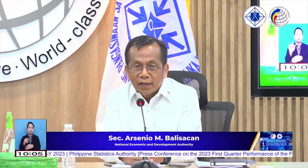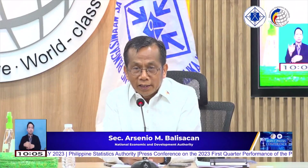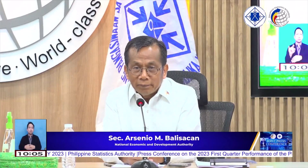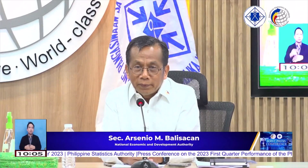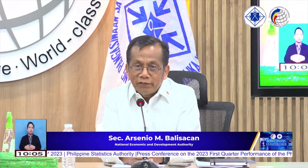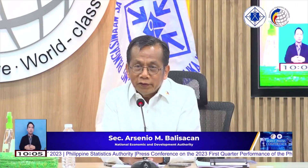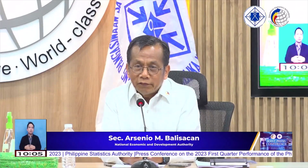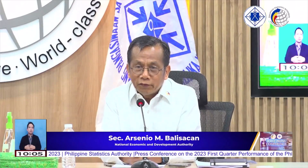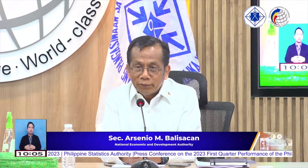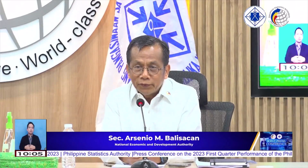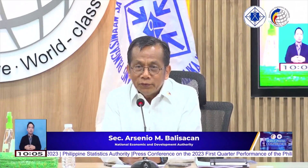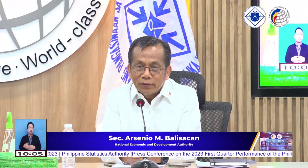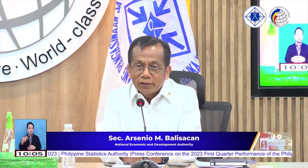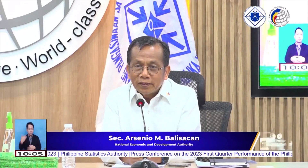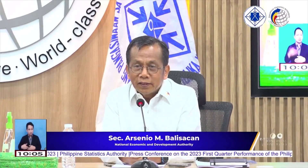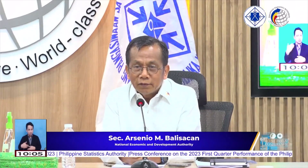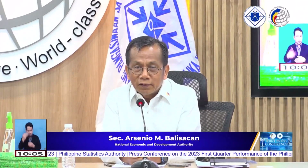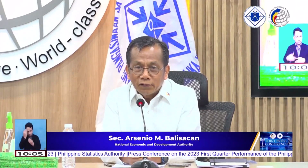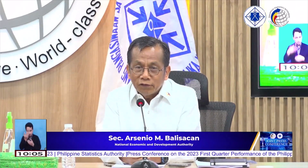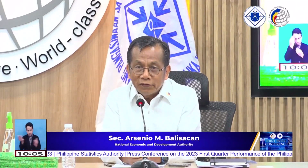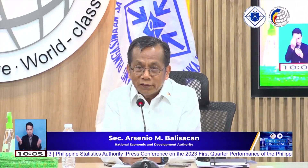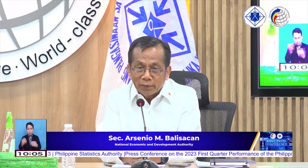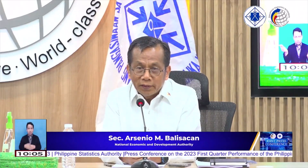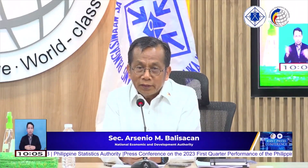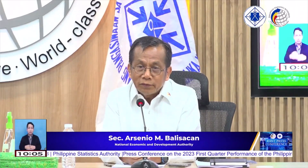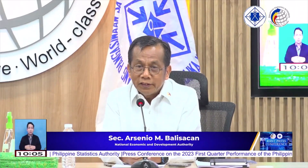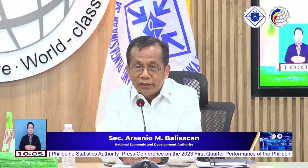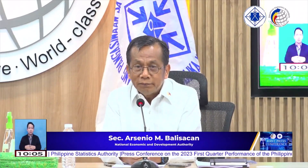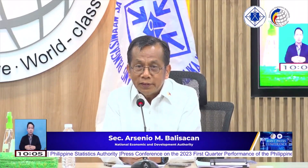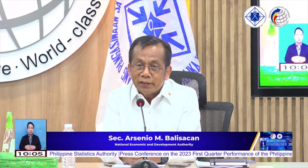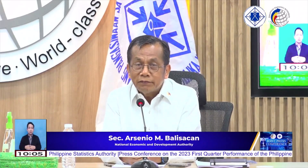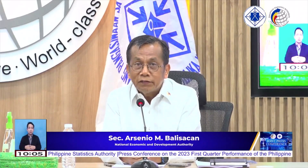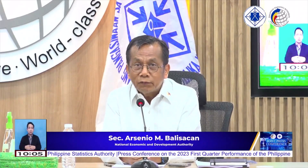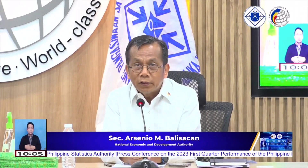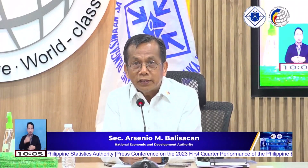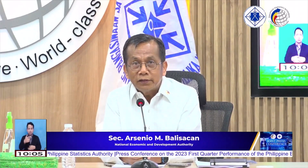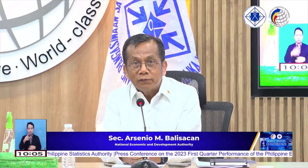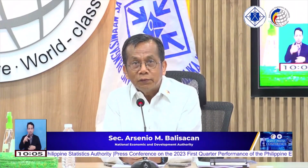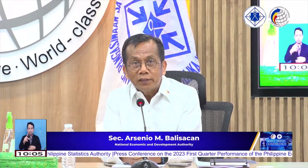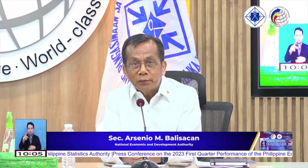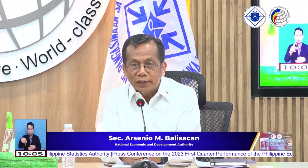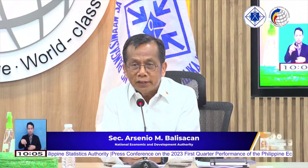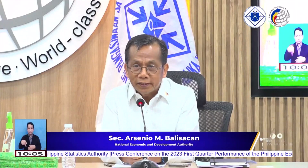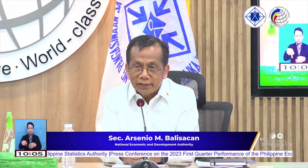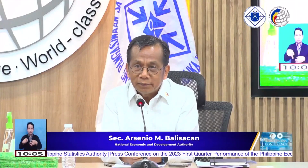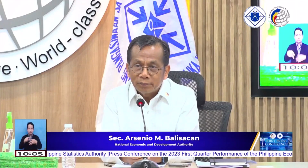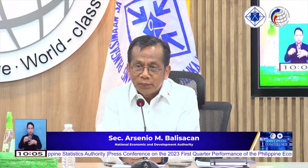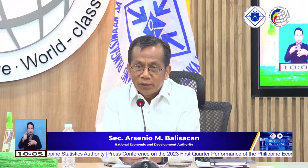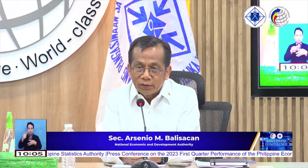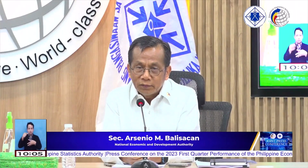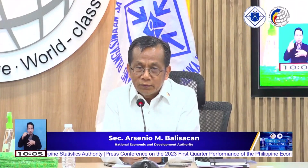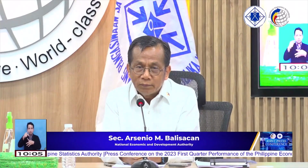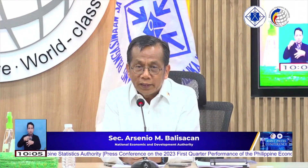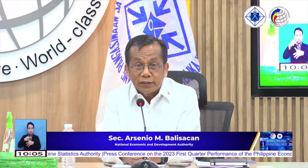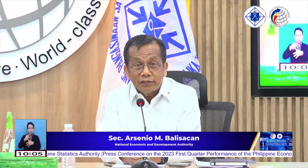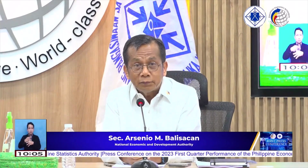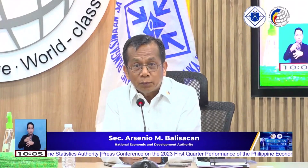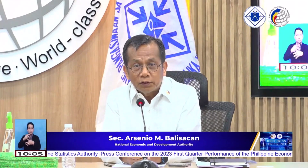I am pleased to inform you that our gross domestic product or GDP in the first quarter of 2023 grew